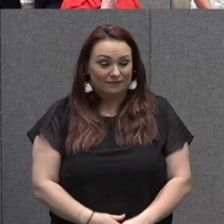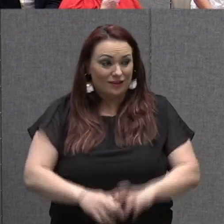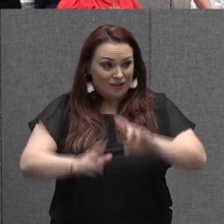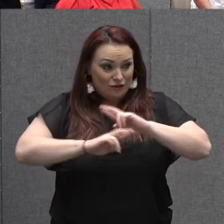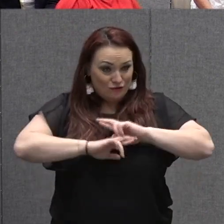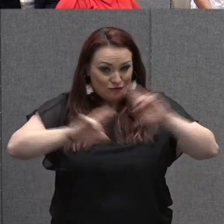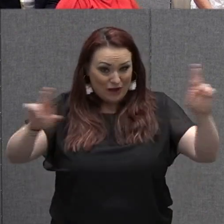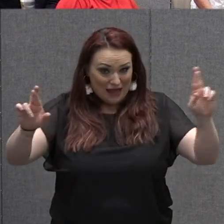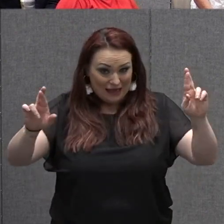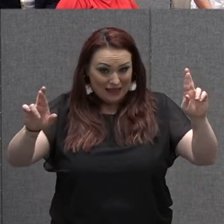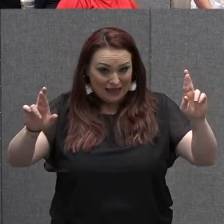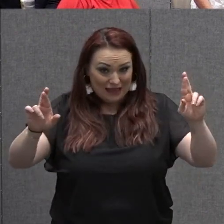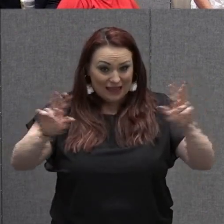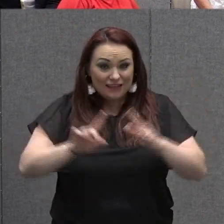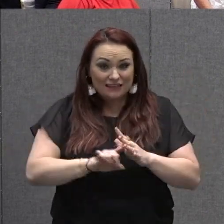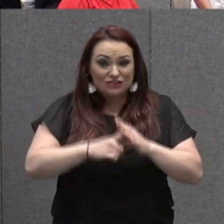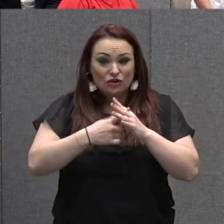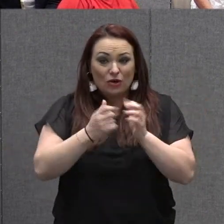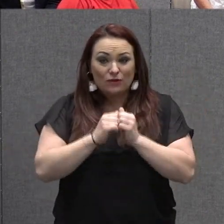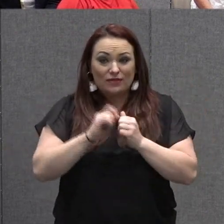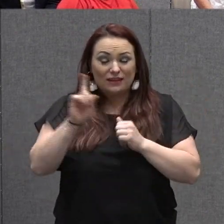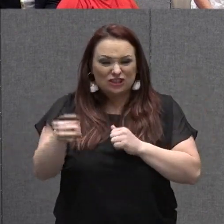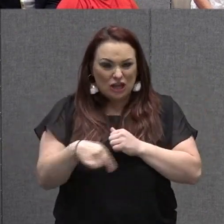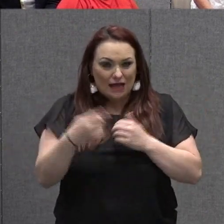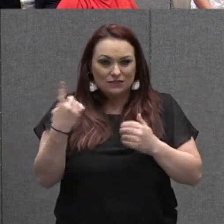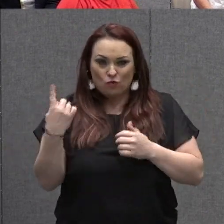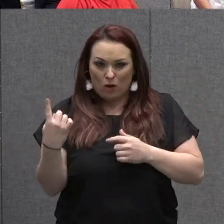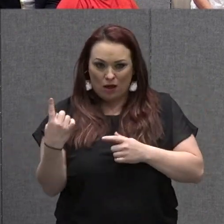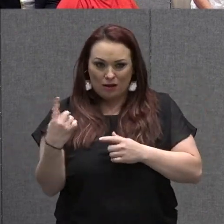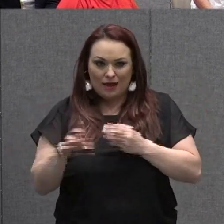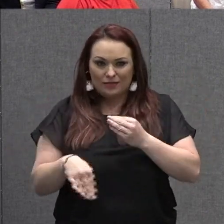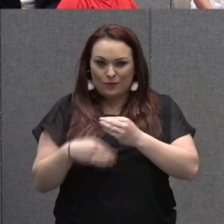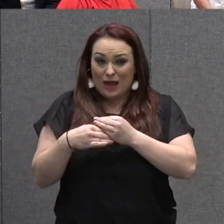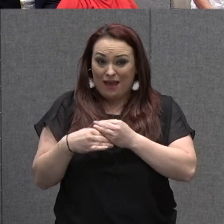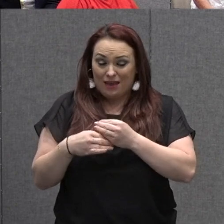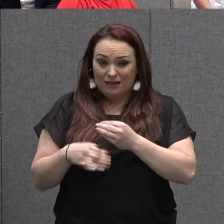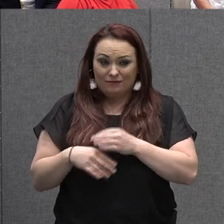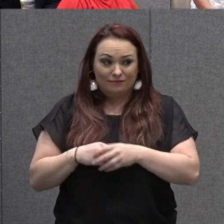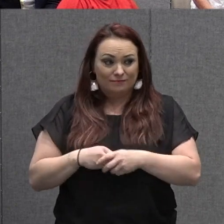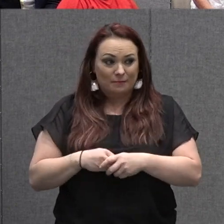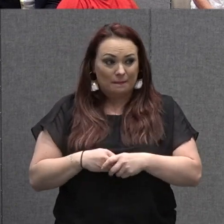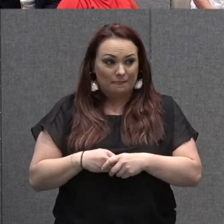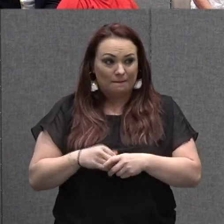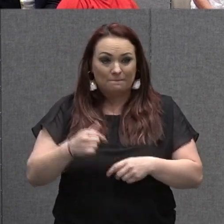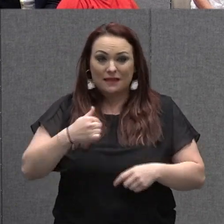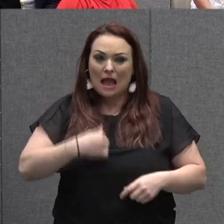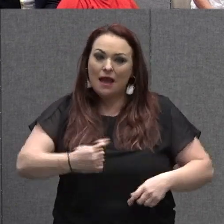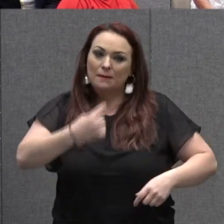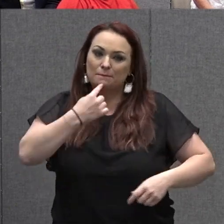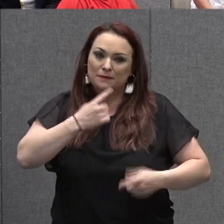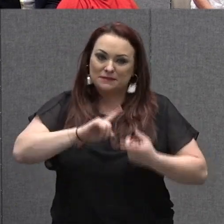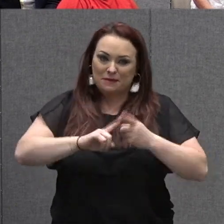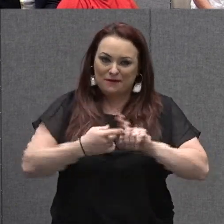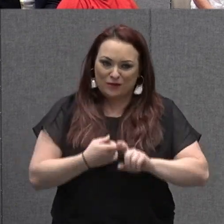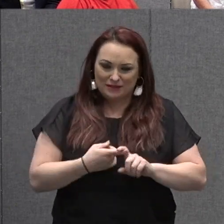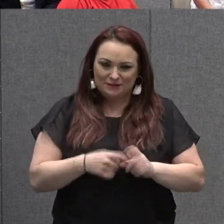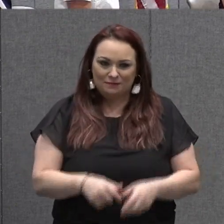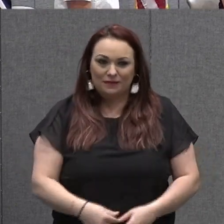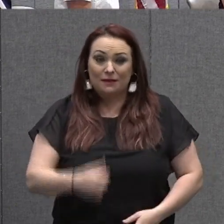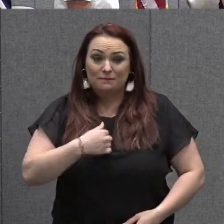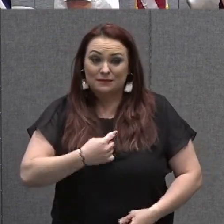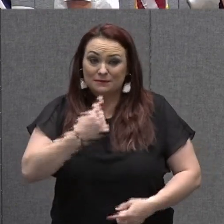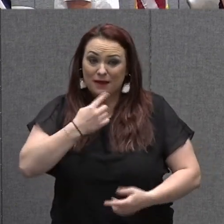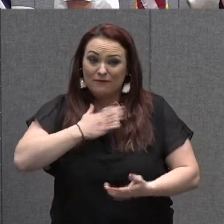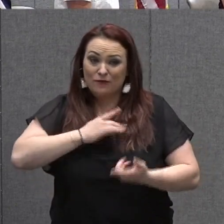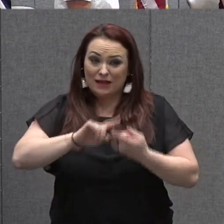ready? Yes. Let's start off with just this, and then we'll add in the other parts, okay? I miss my friends. Ready, go.